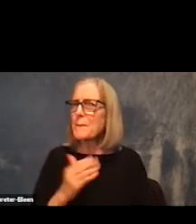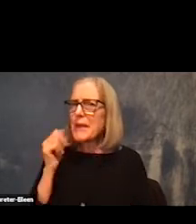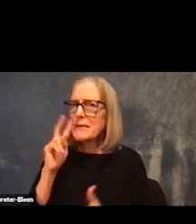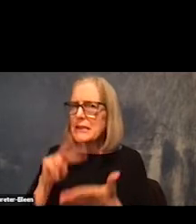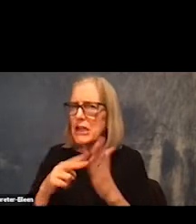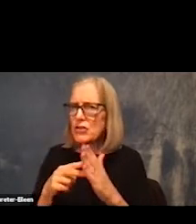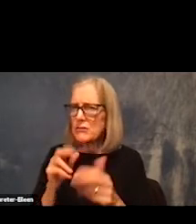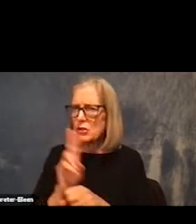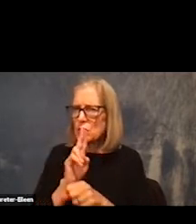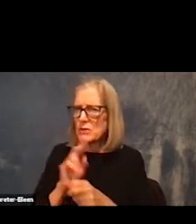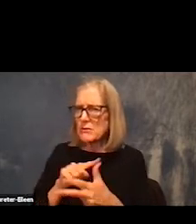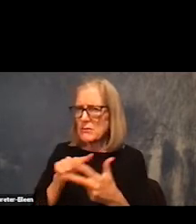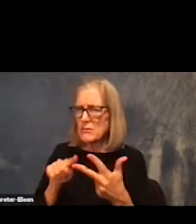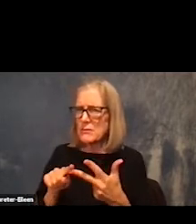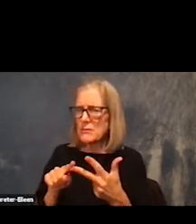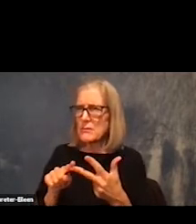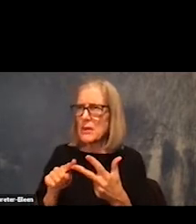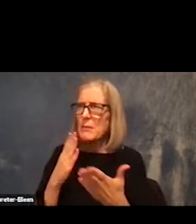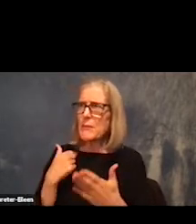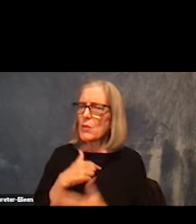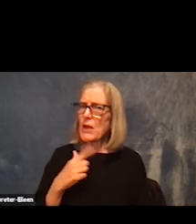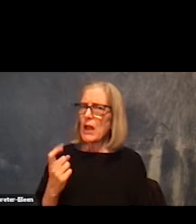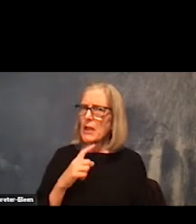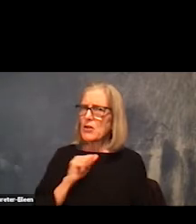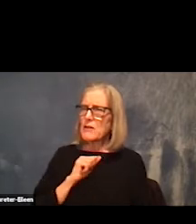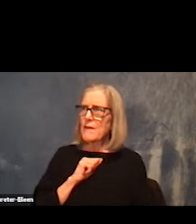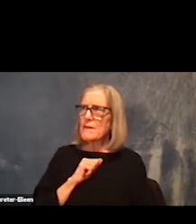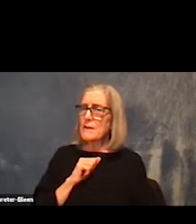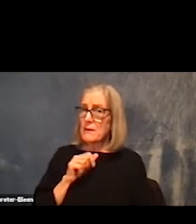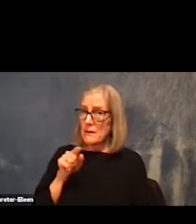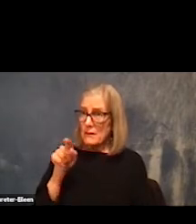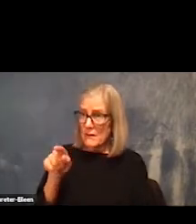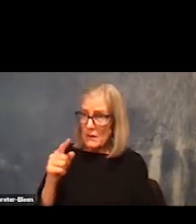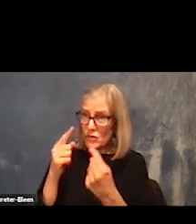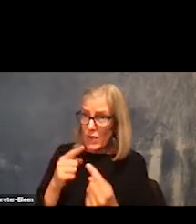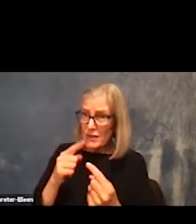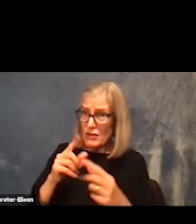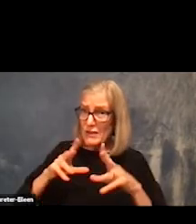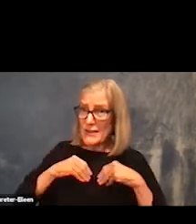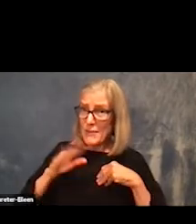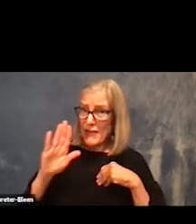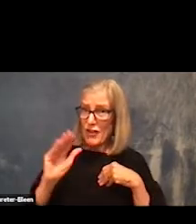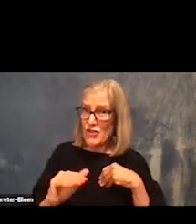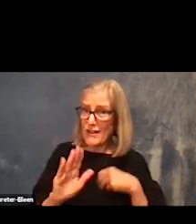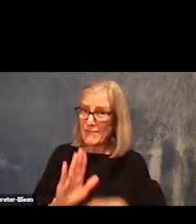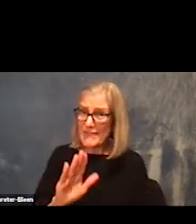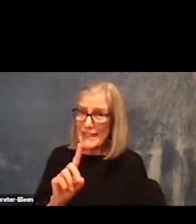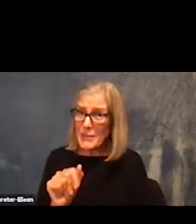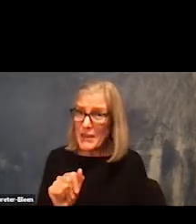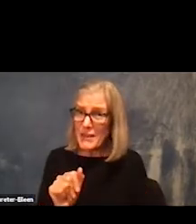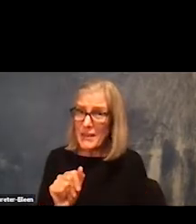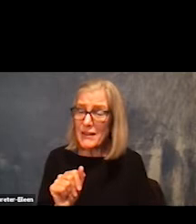family struggling with, coming to terms with their child's disability? Some experts say that learning to accept